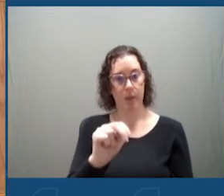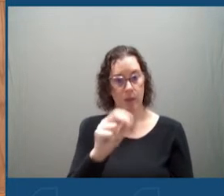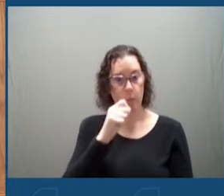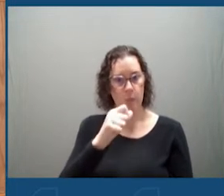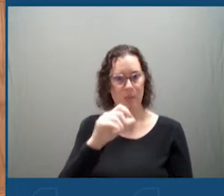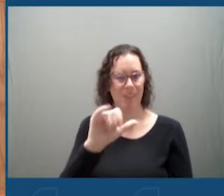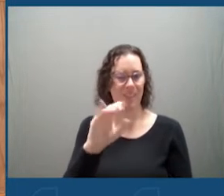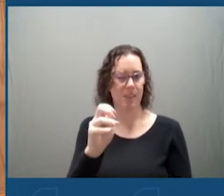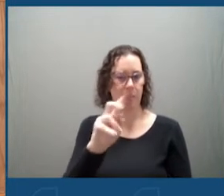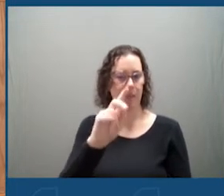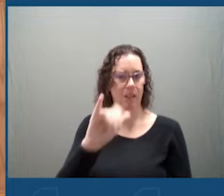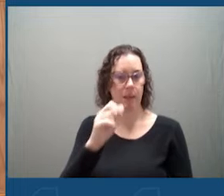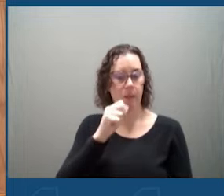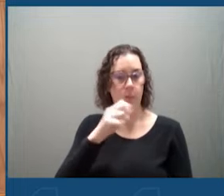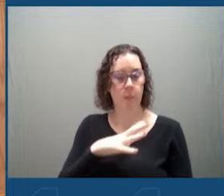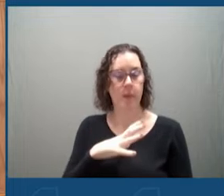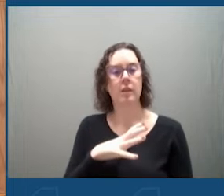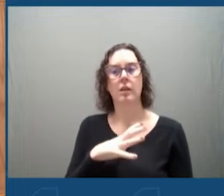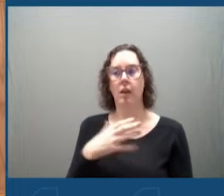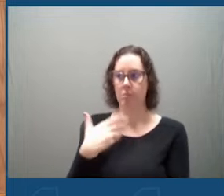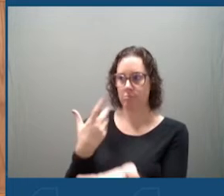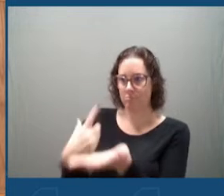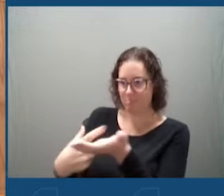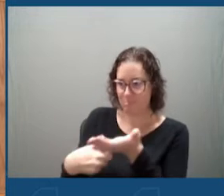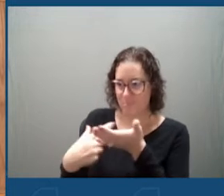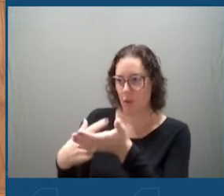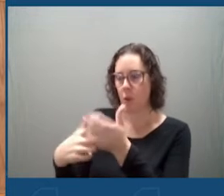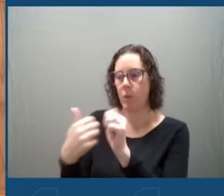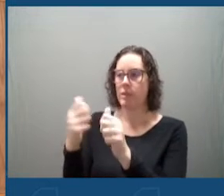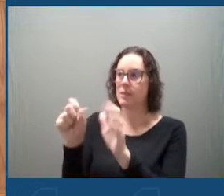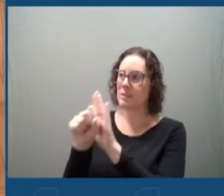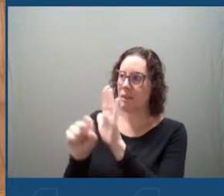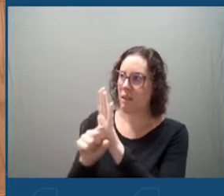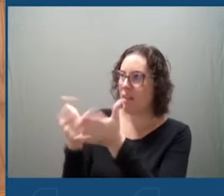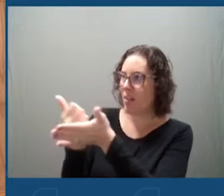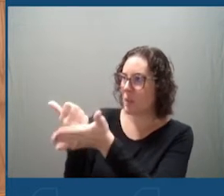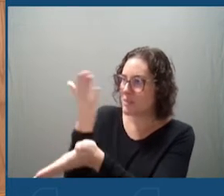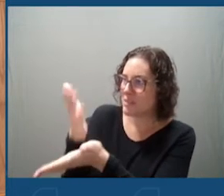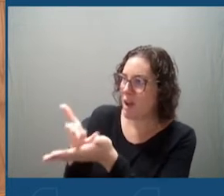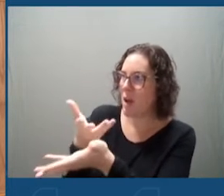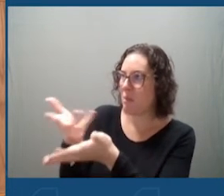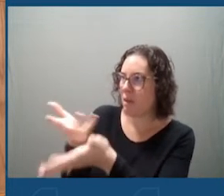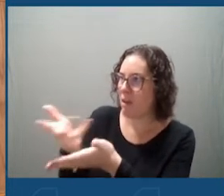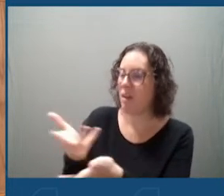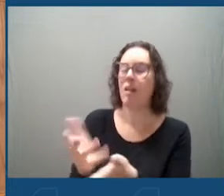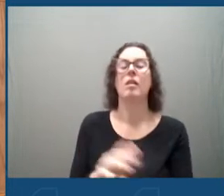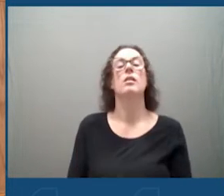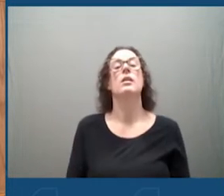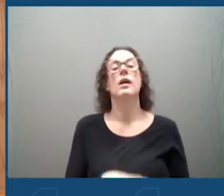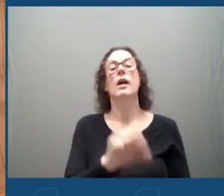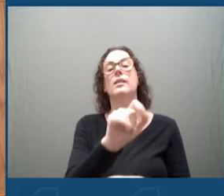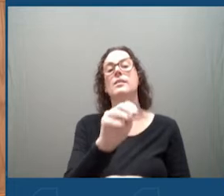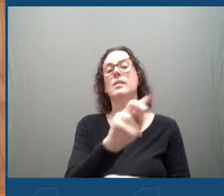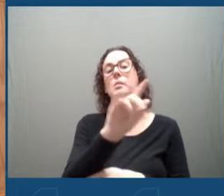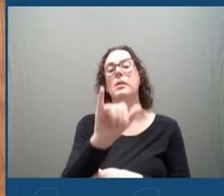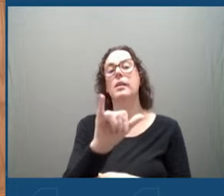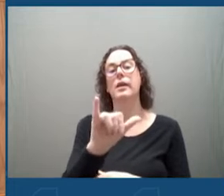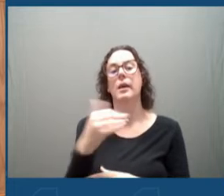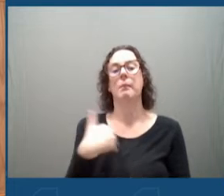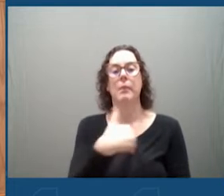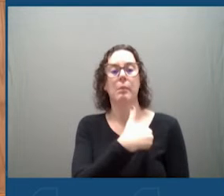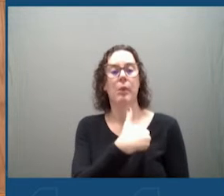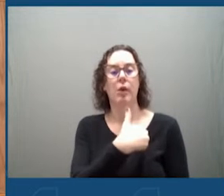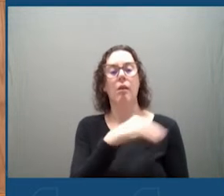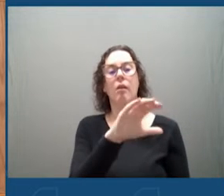Secretary of State and their efforts to help us in stopping this. Assemblymember Cunningham, thank you for all that you do. And of course, my good friend,